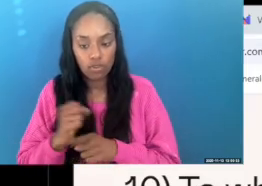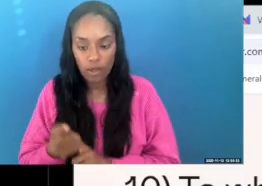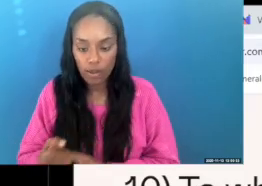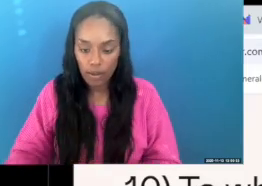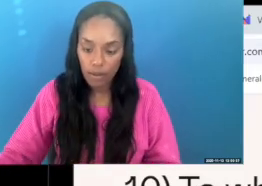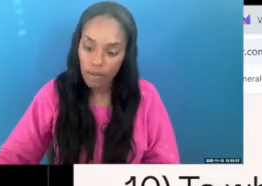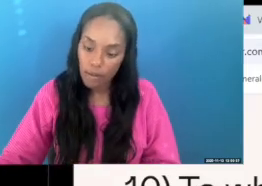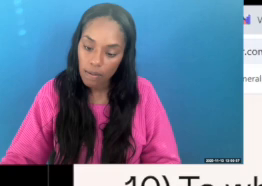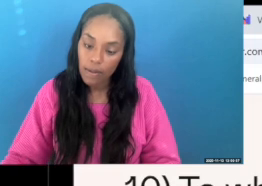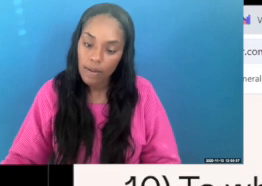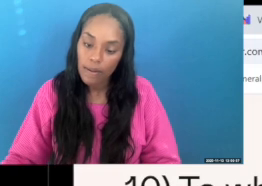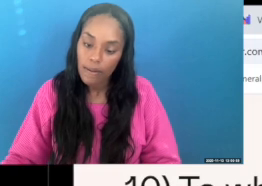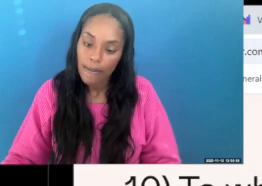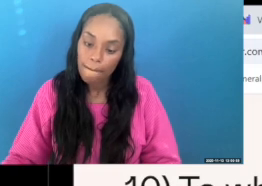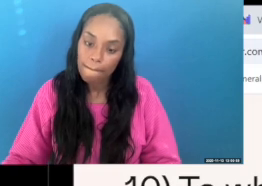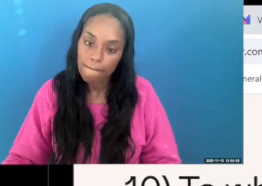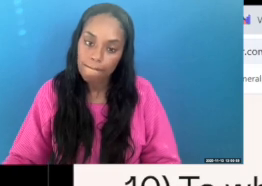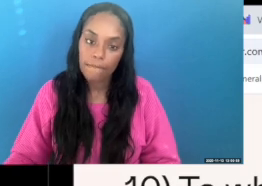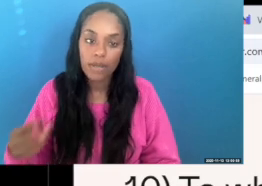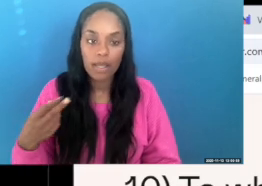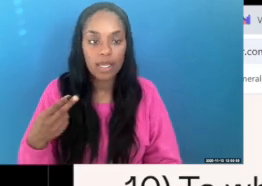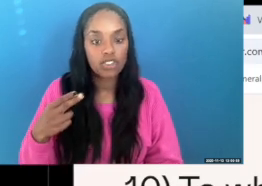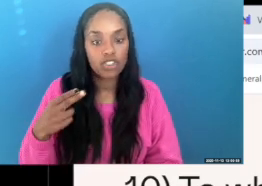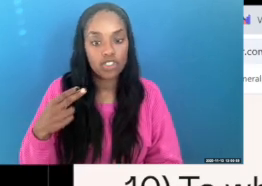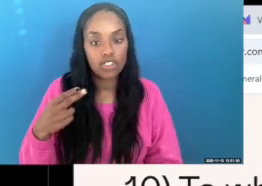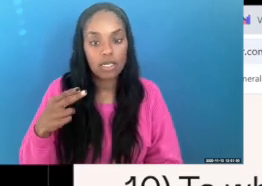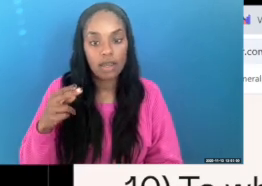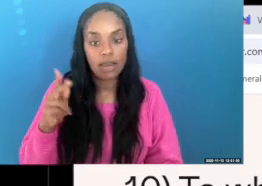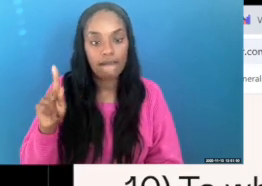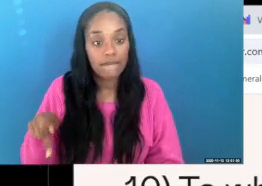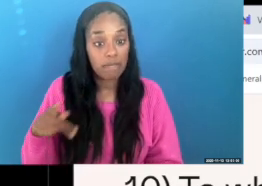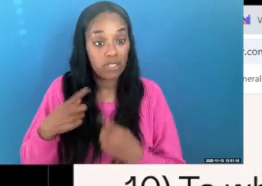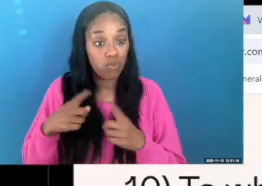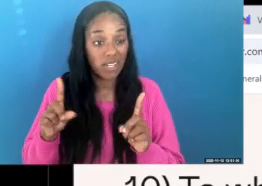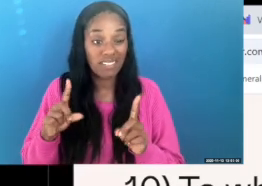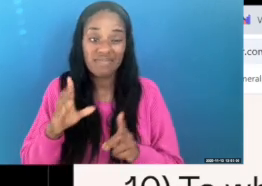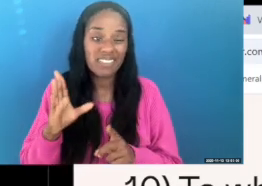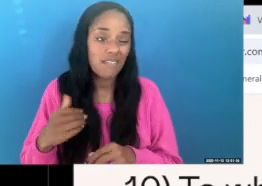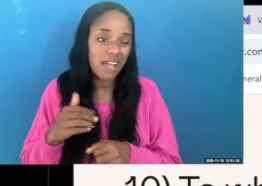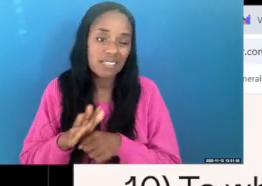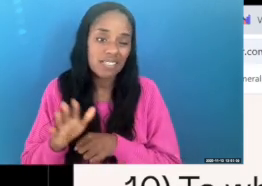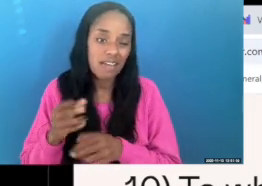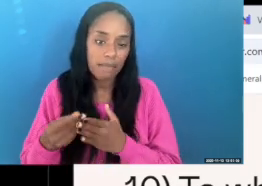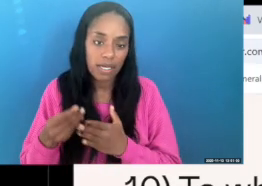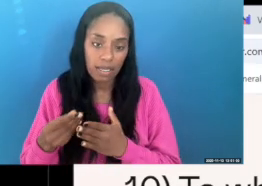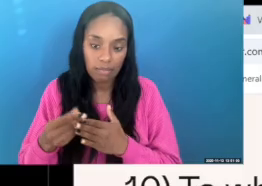like I said, Watt EV has found a way to benefit and profit in spite of these